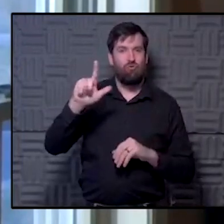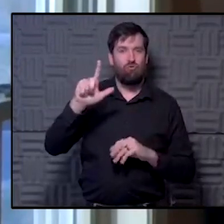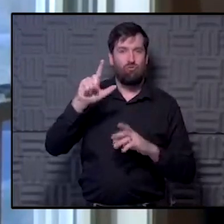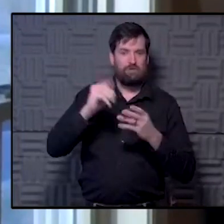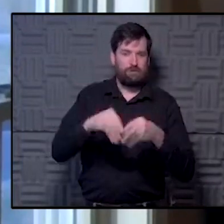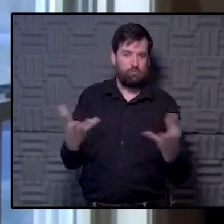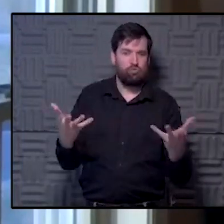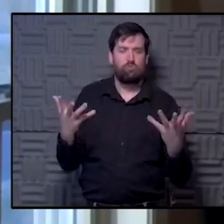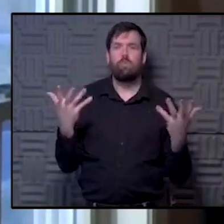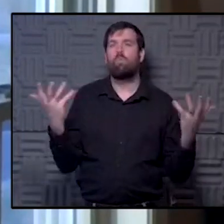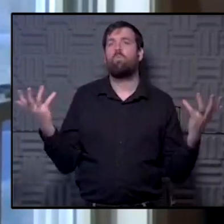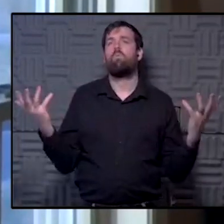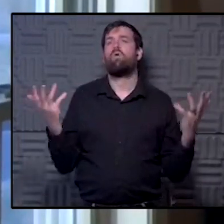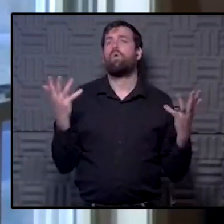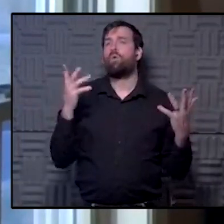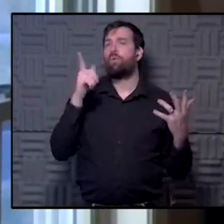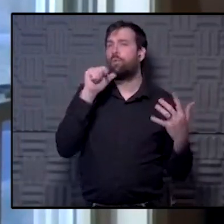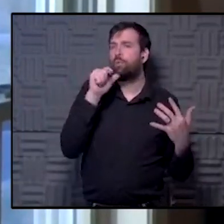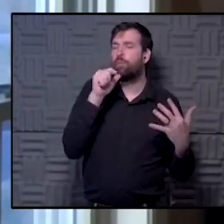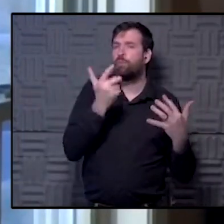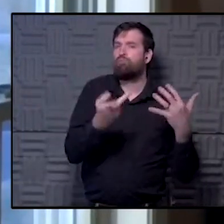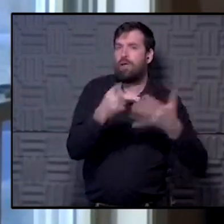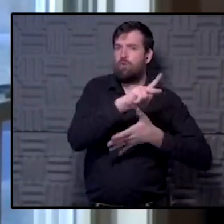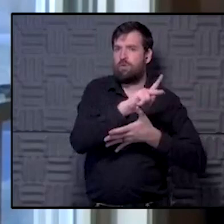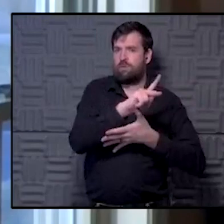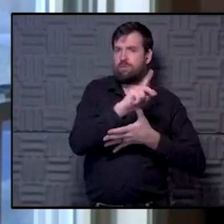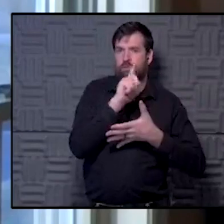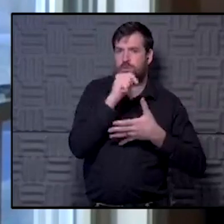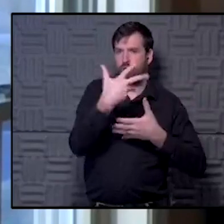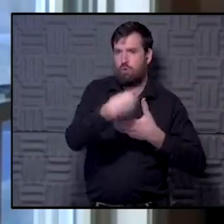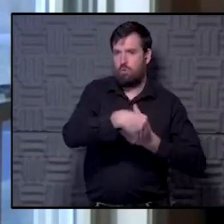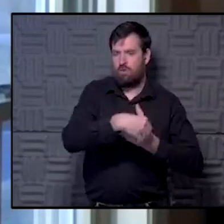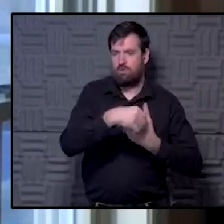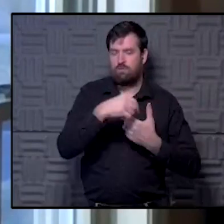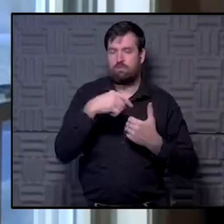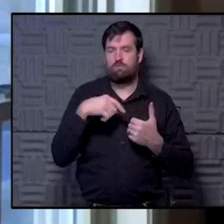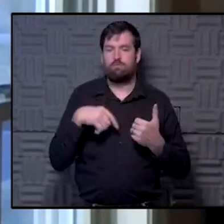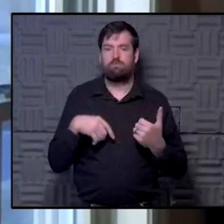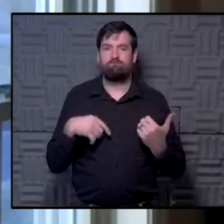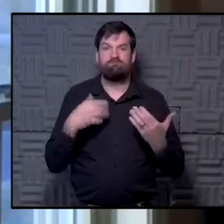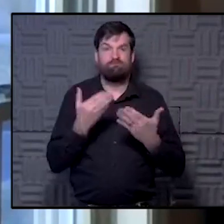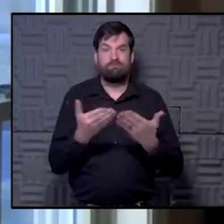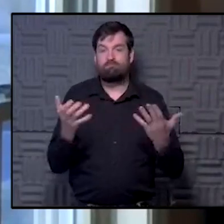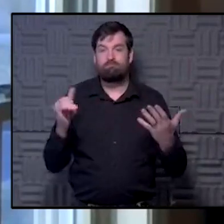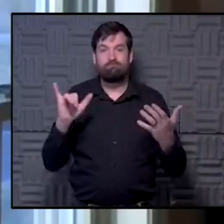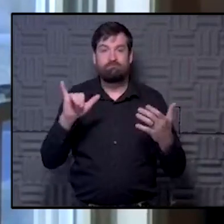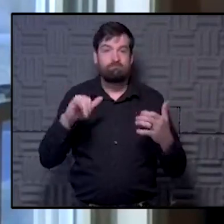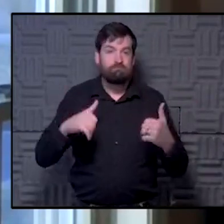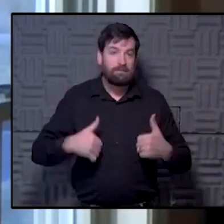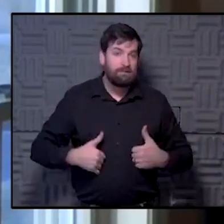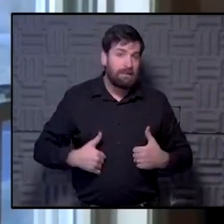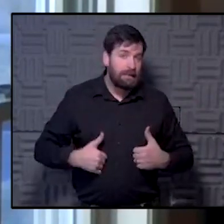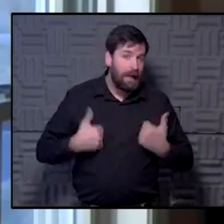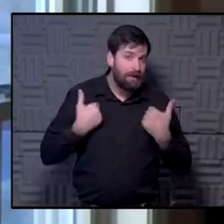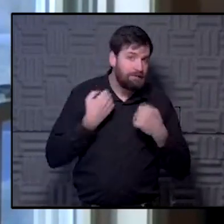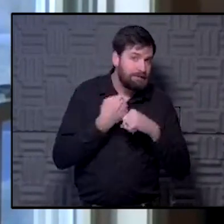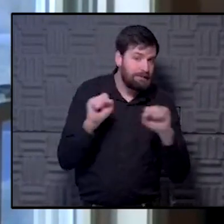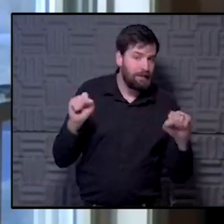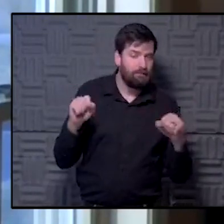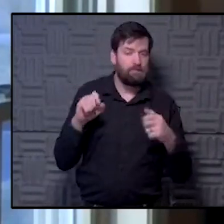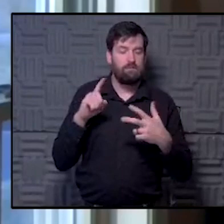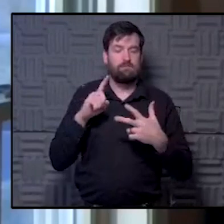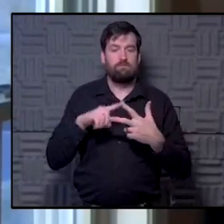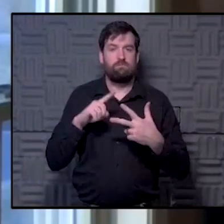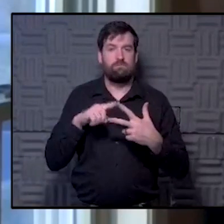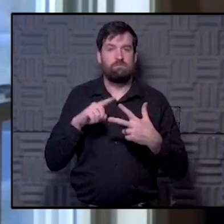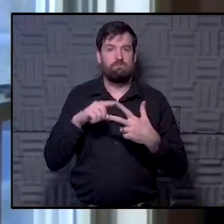do we take into account when we prioritize populations? We have to take things about lives saved. We have to take things